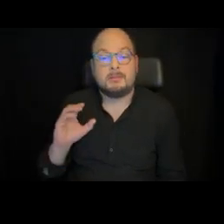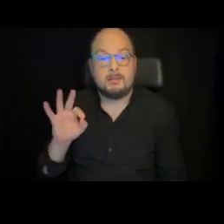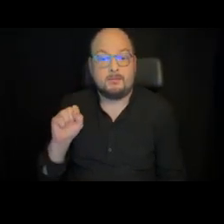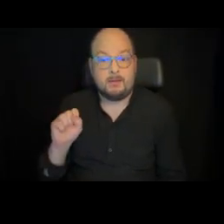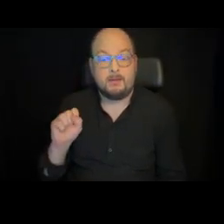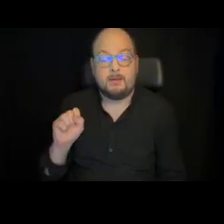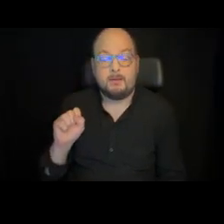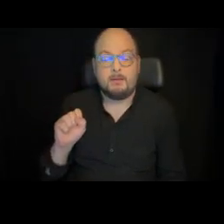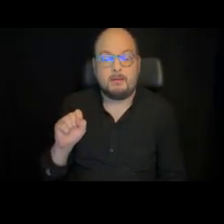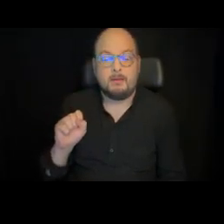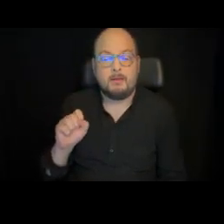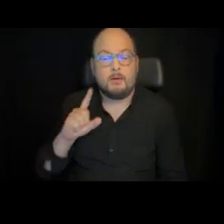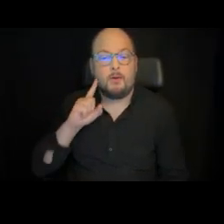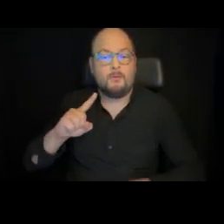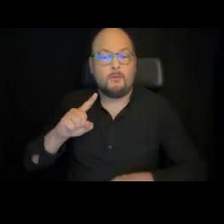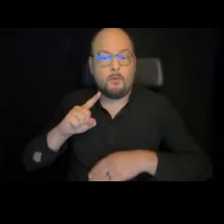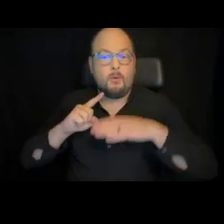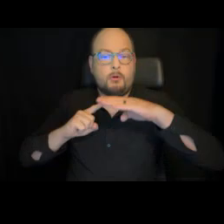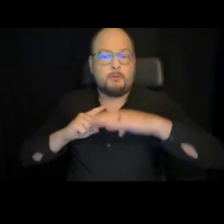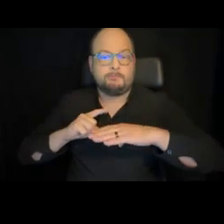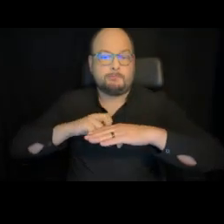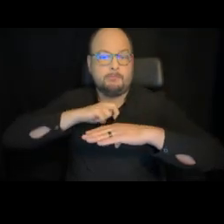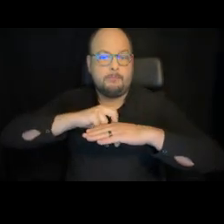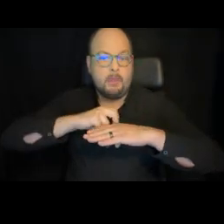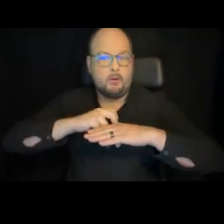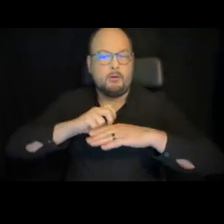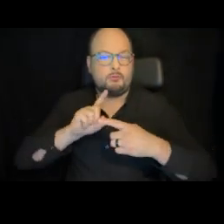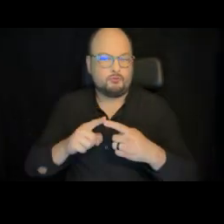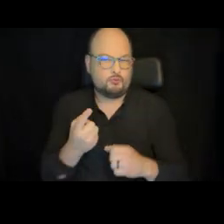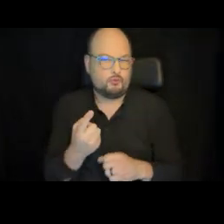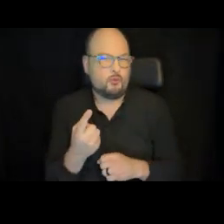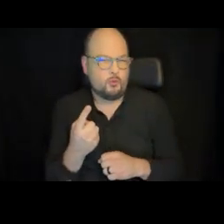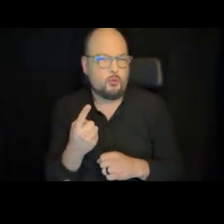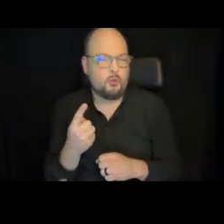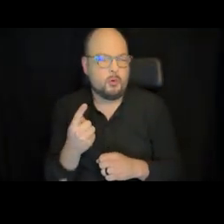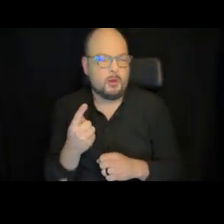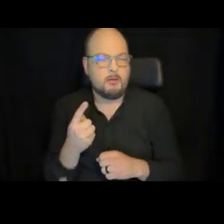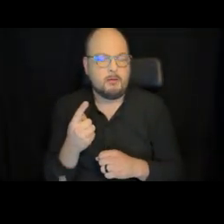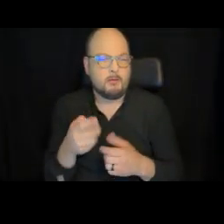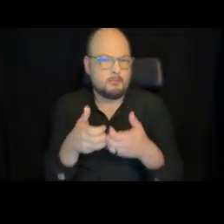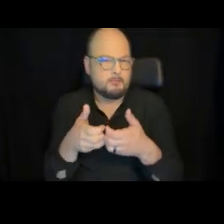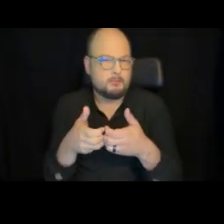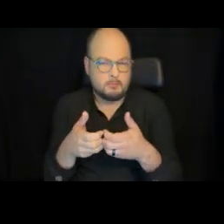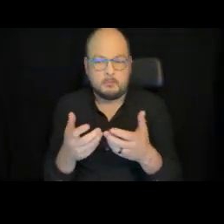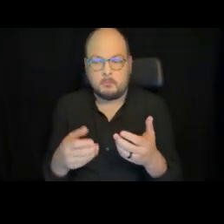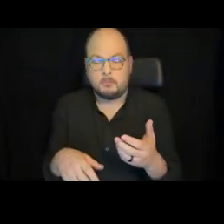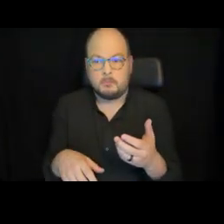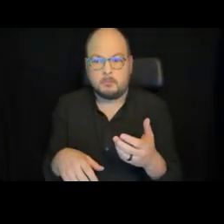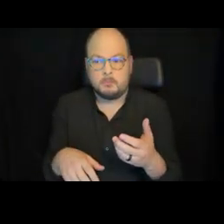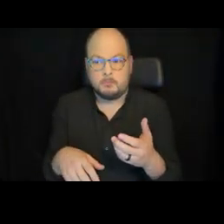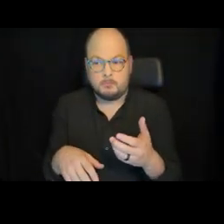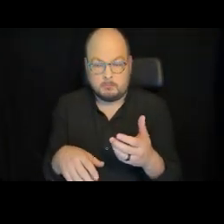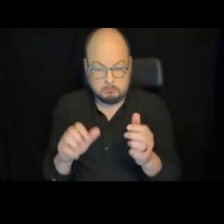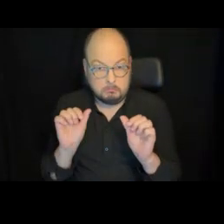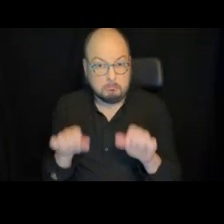a parallel approach to one fixture be allowed to use the knee